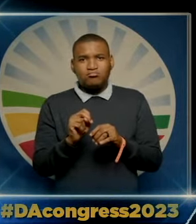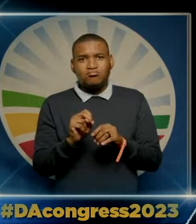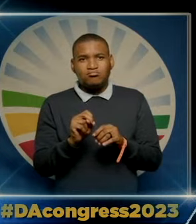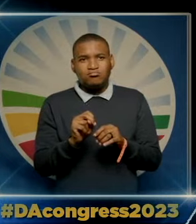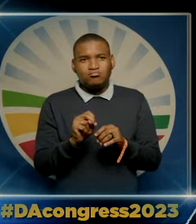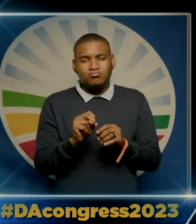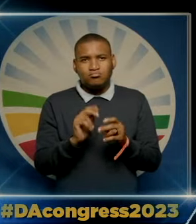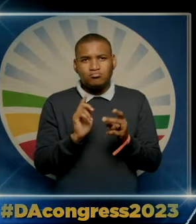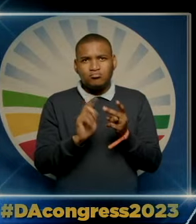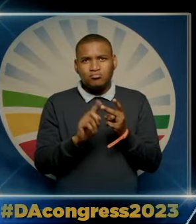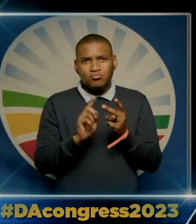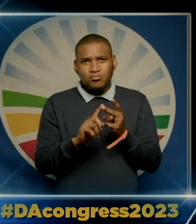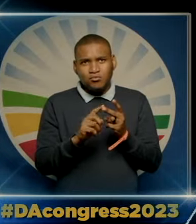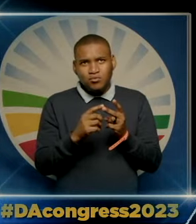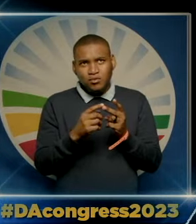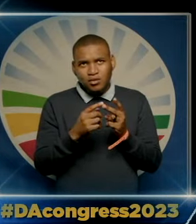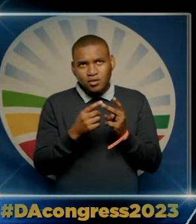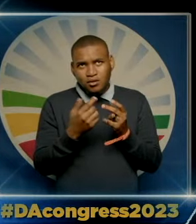and the incumbent